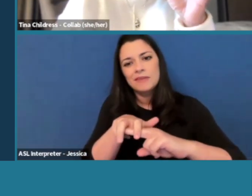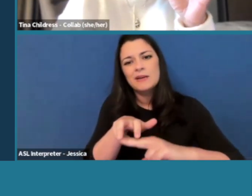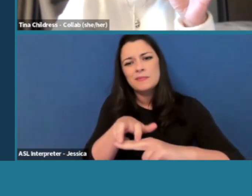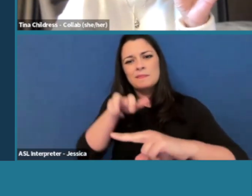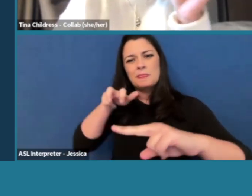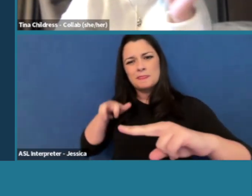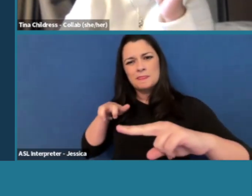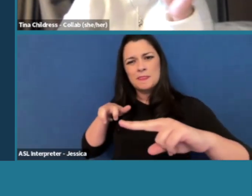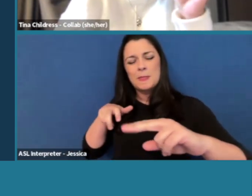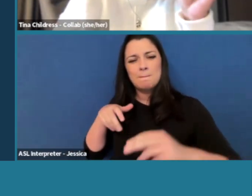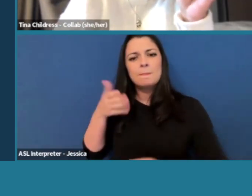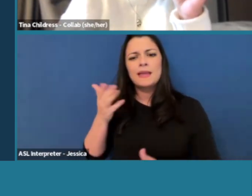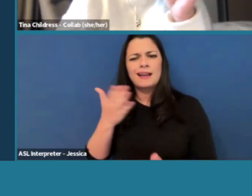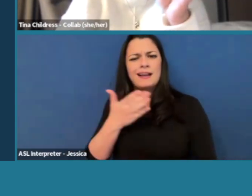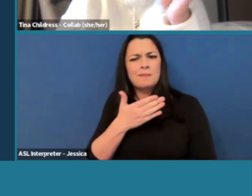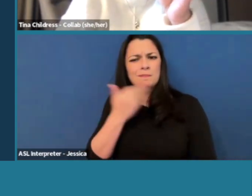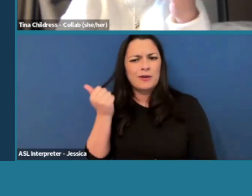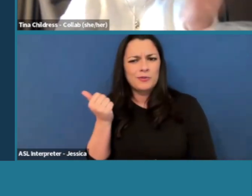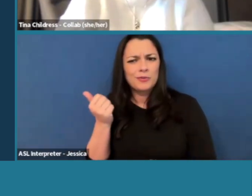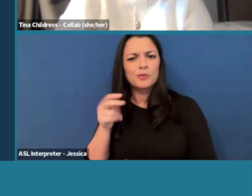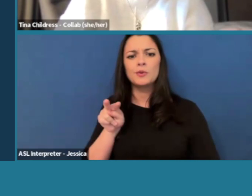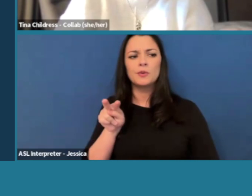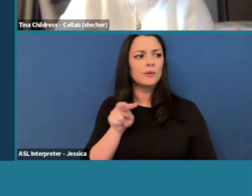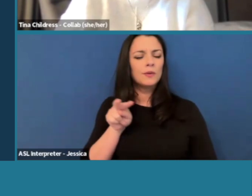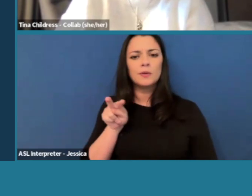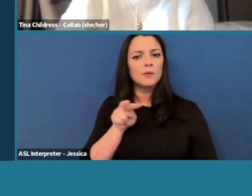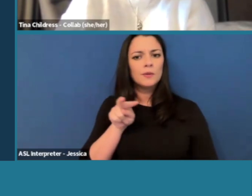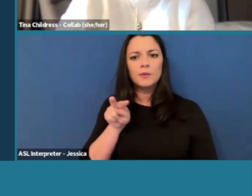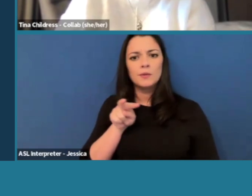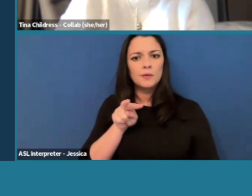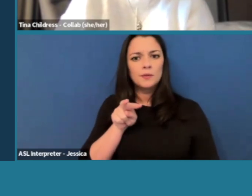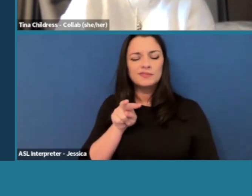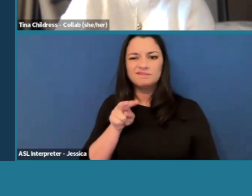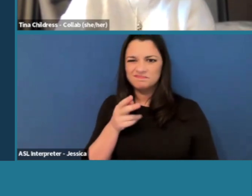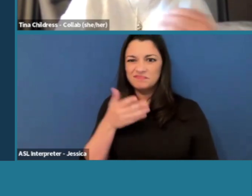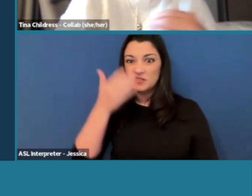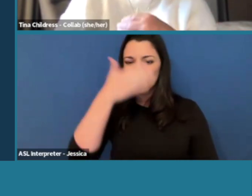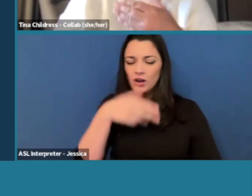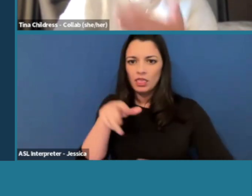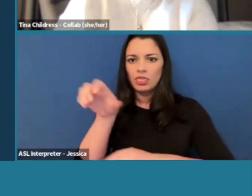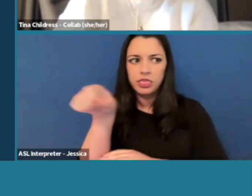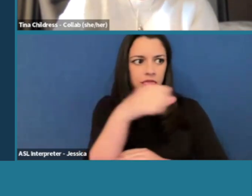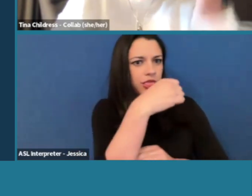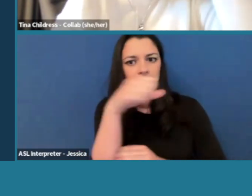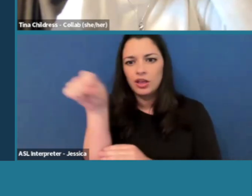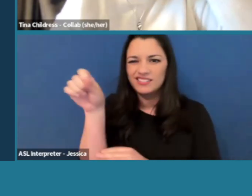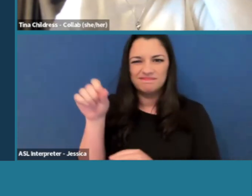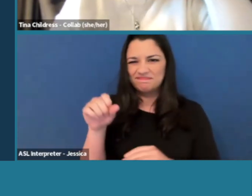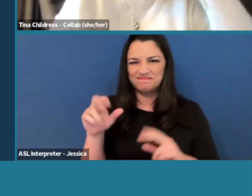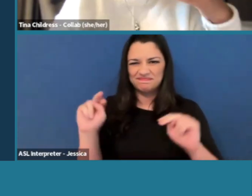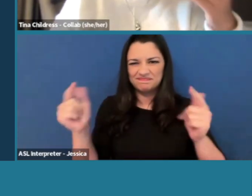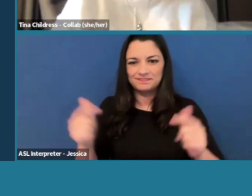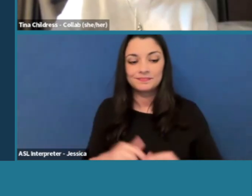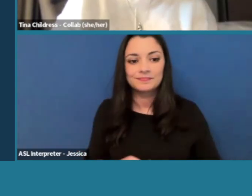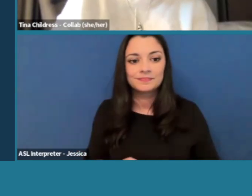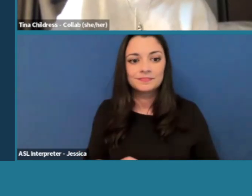can help minimize that line of sight angle for viewing the interpreter and the stage. Another consideration